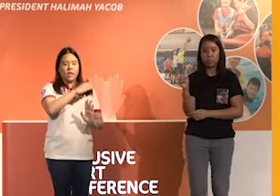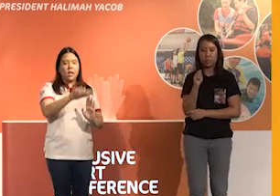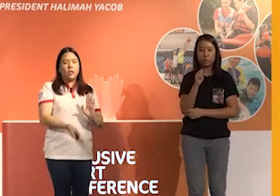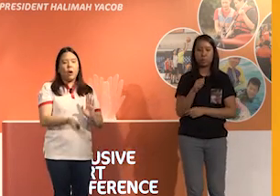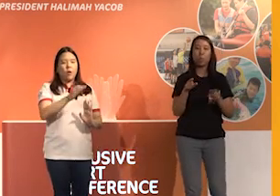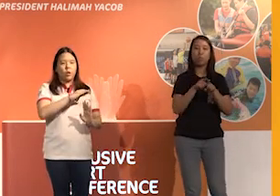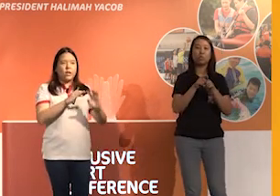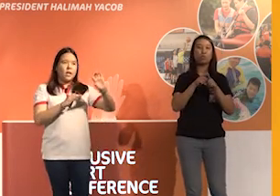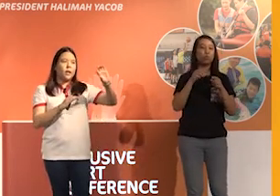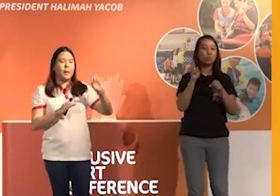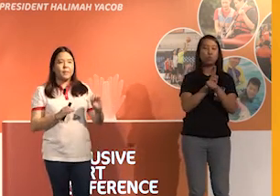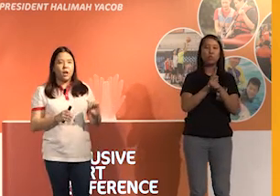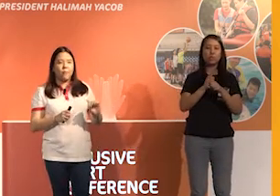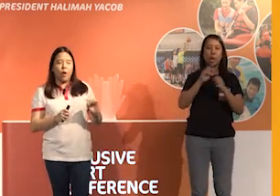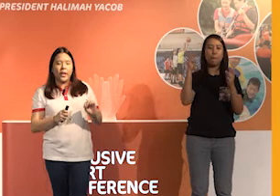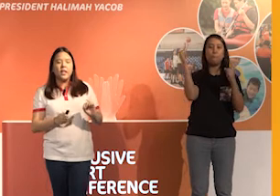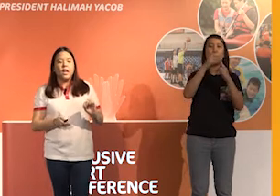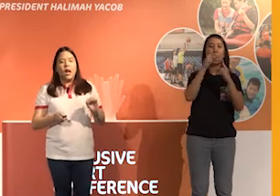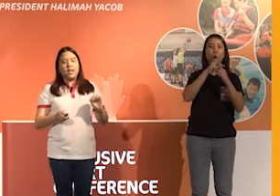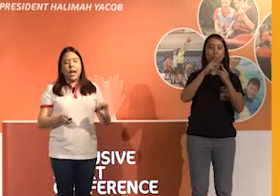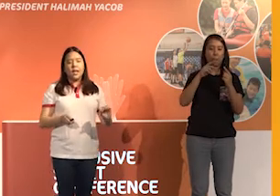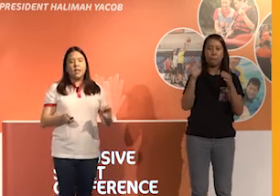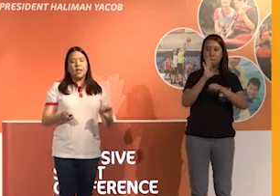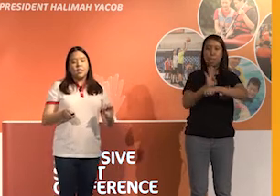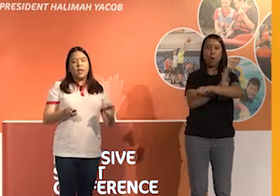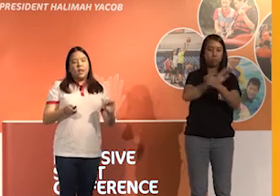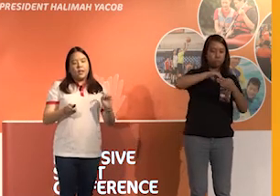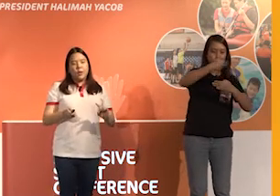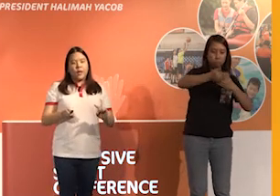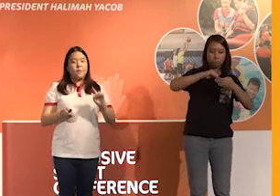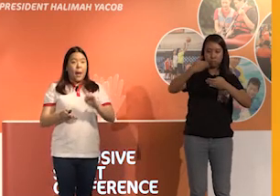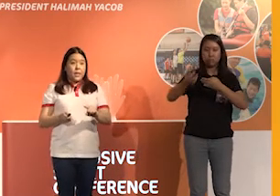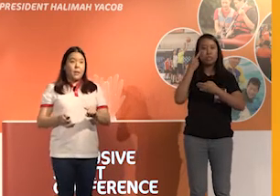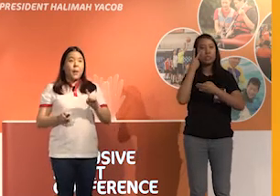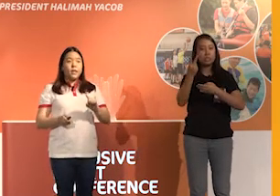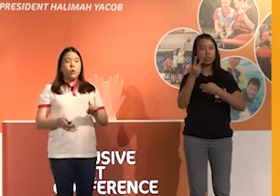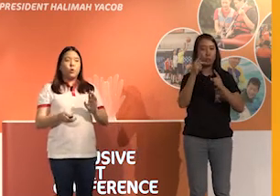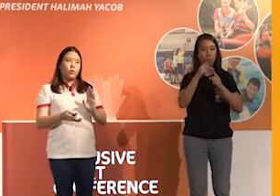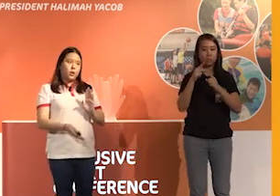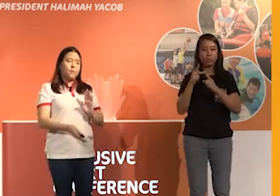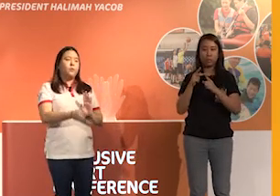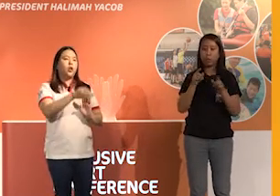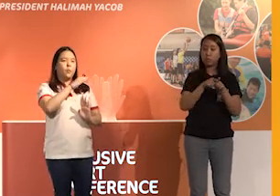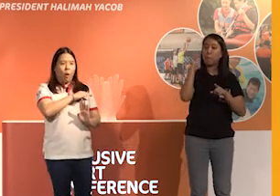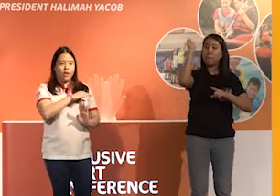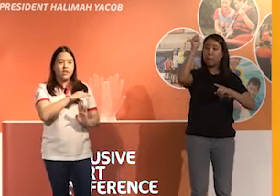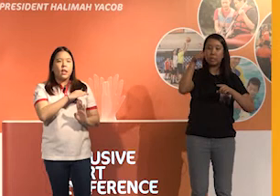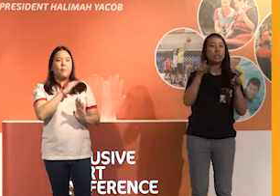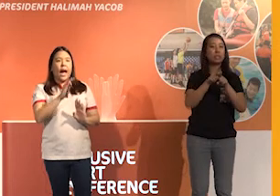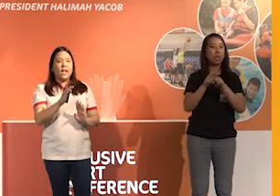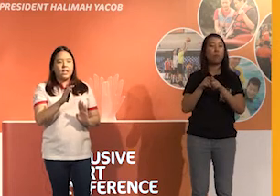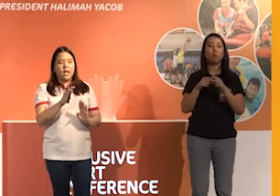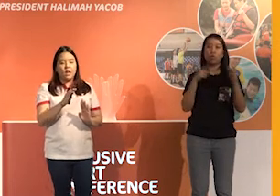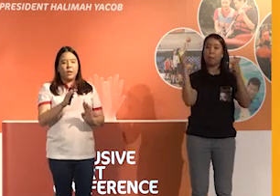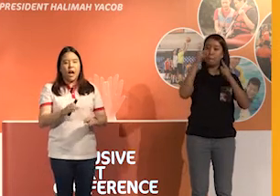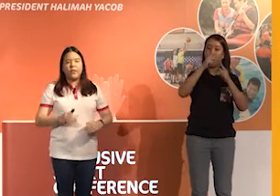box. Door box to decrease the number of points. And then next one is badminton. Badminton also use the toy balls,